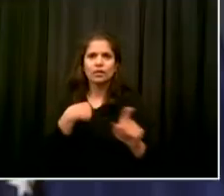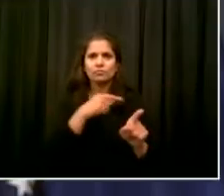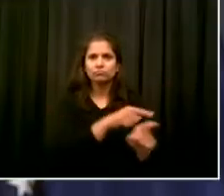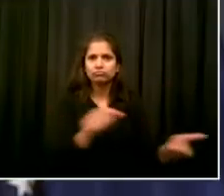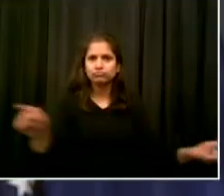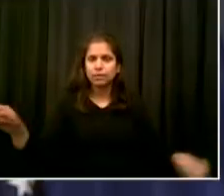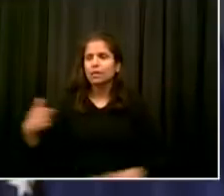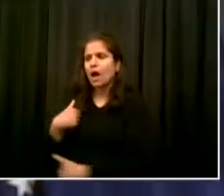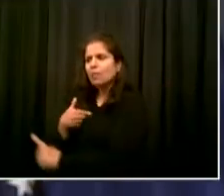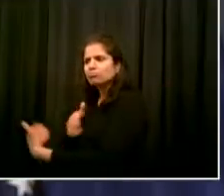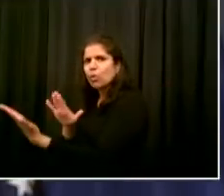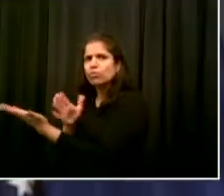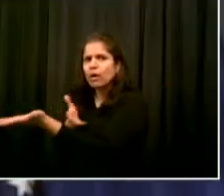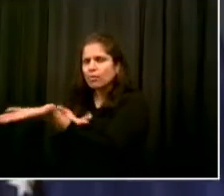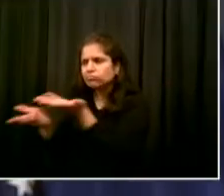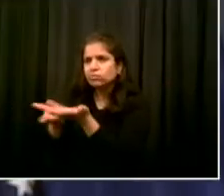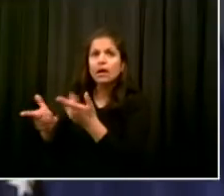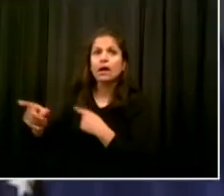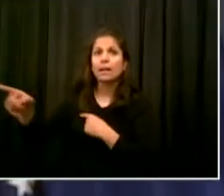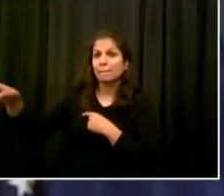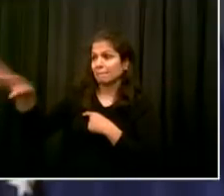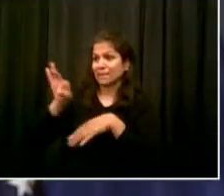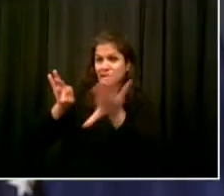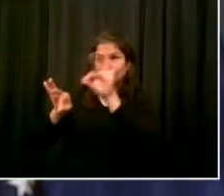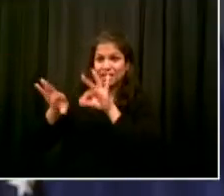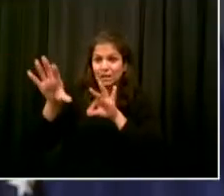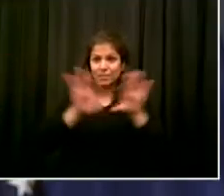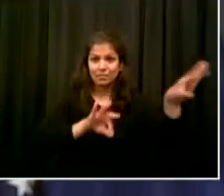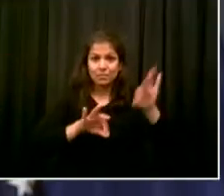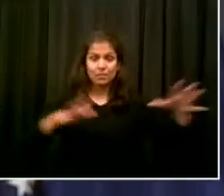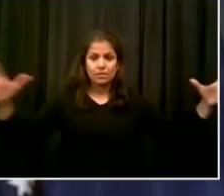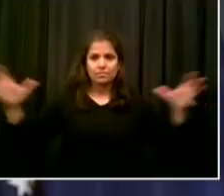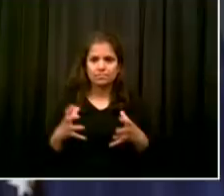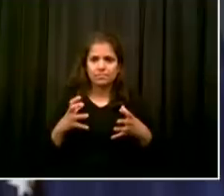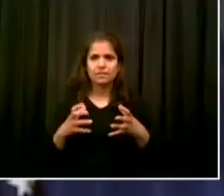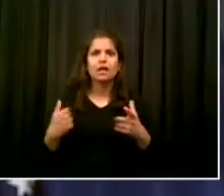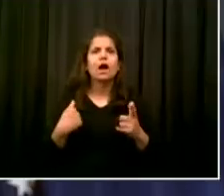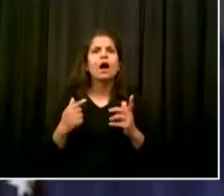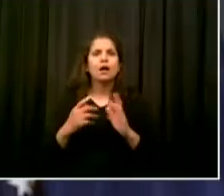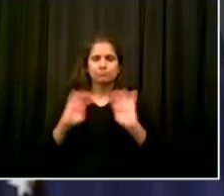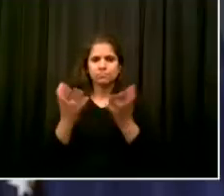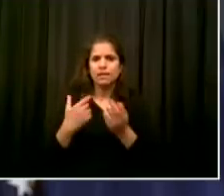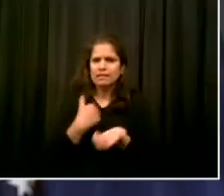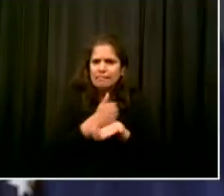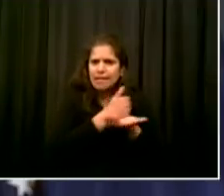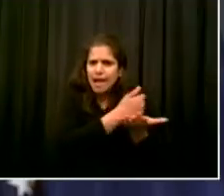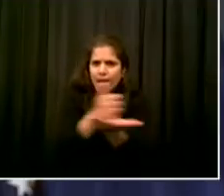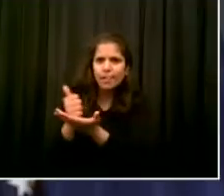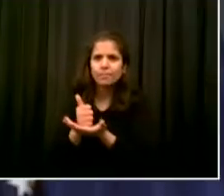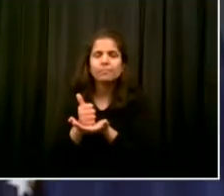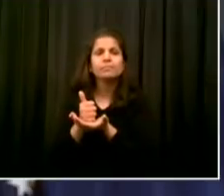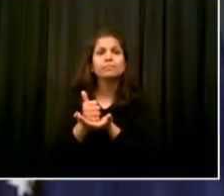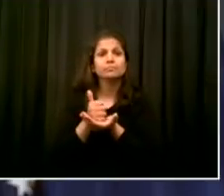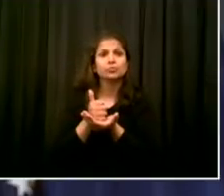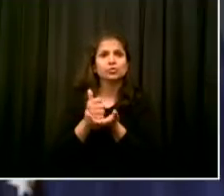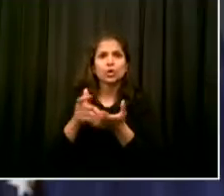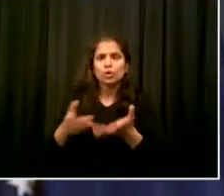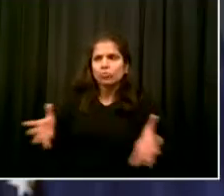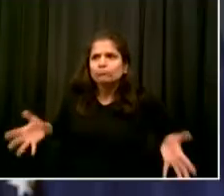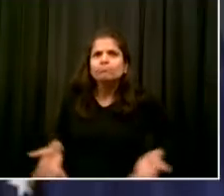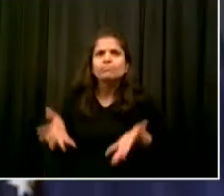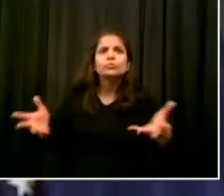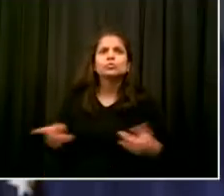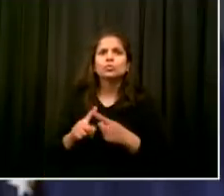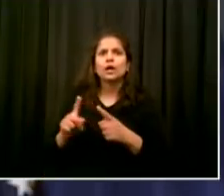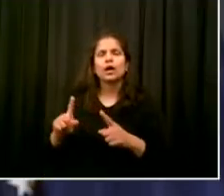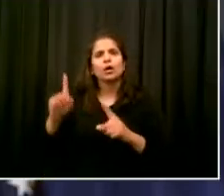type of synergy has really led to the success that this leadership has really reached out to